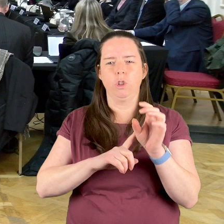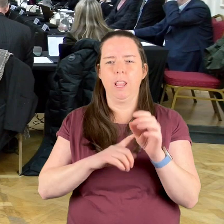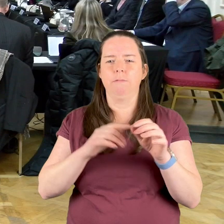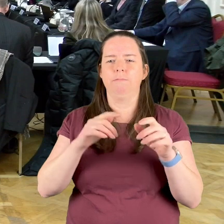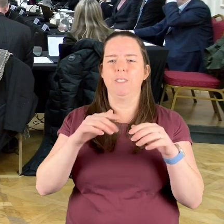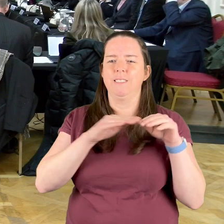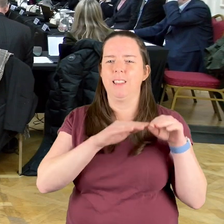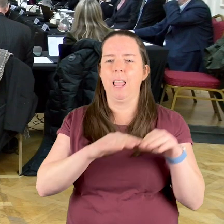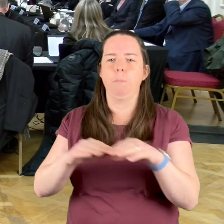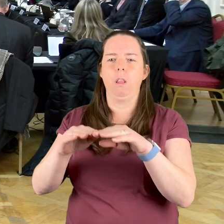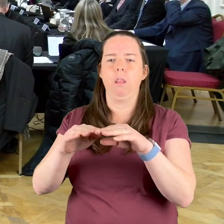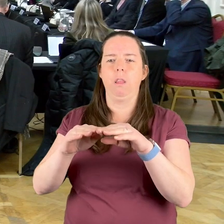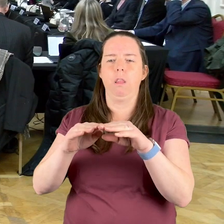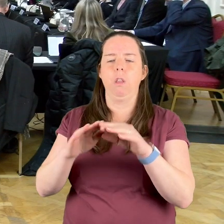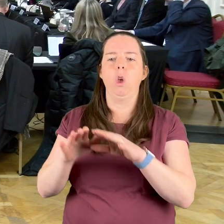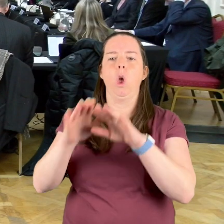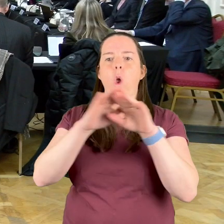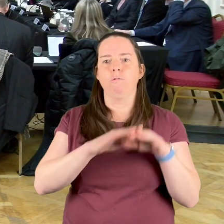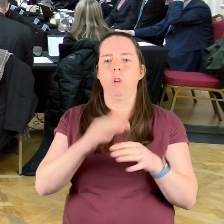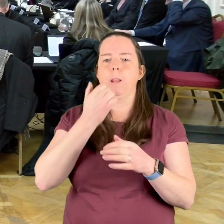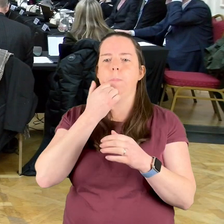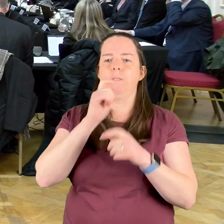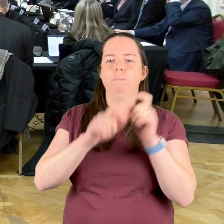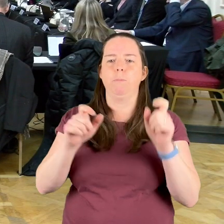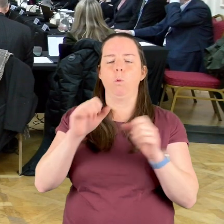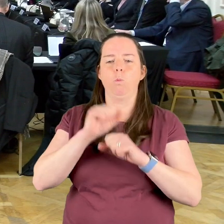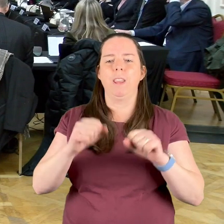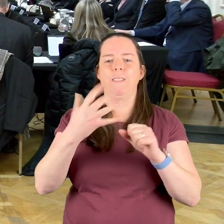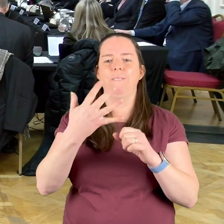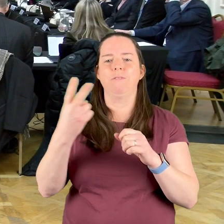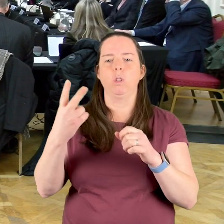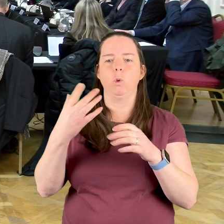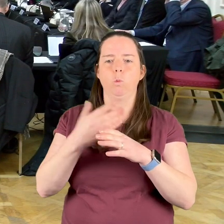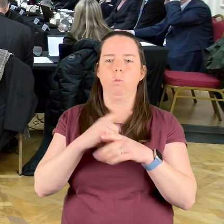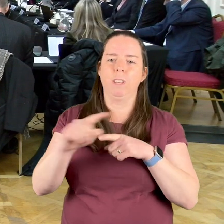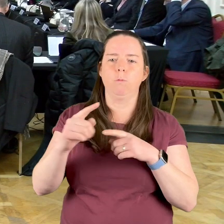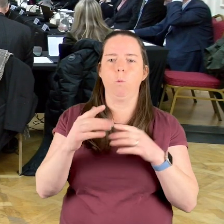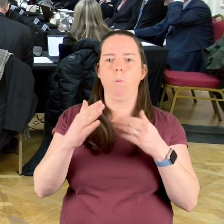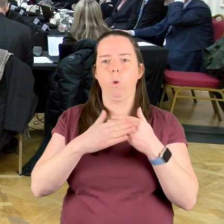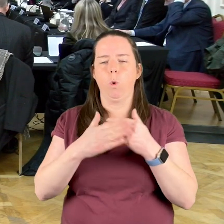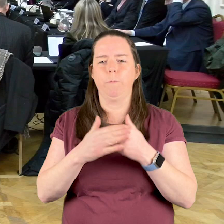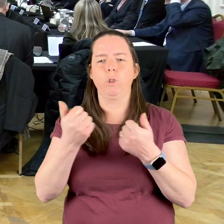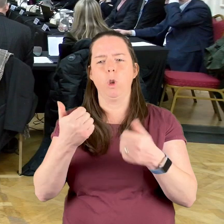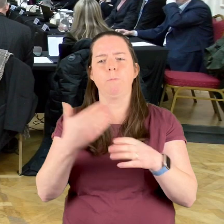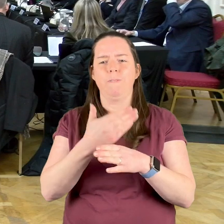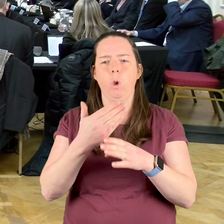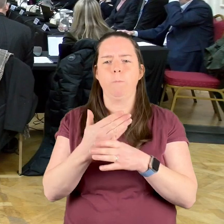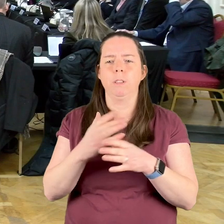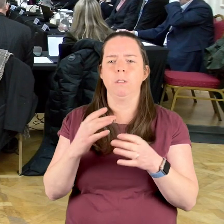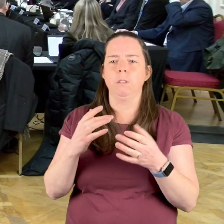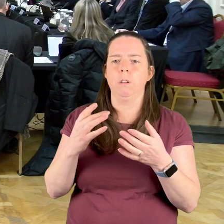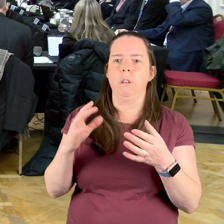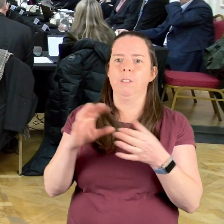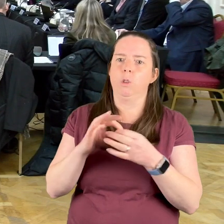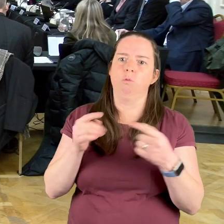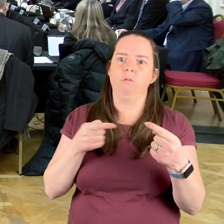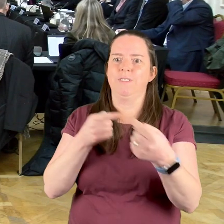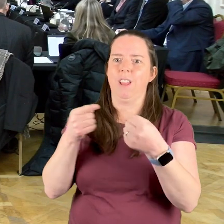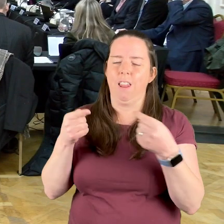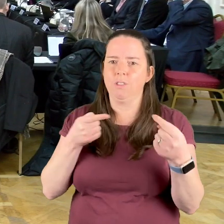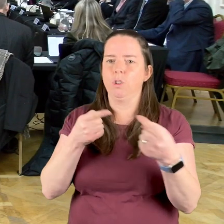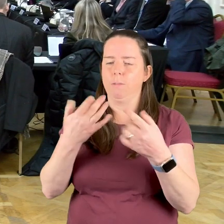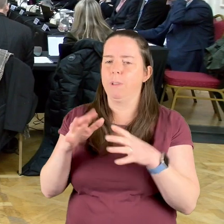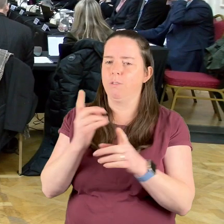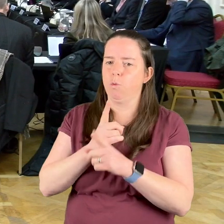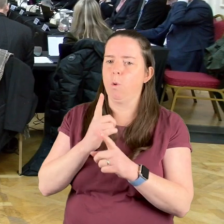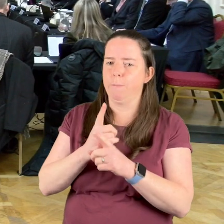who are waiting 52 weeks or more. So a good performance, particularly in the context of the challenges we talked about around